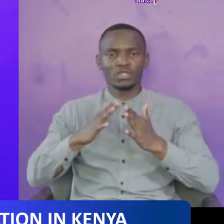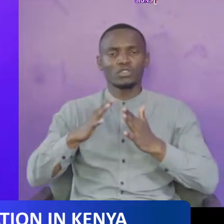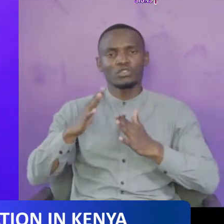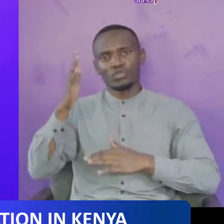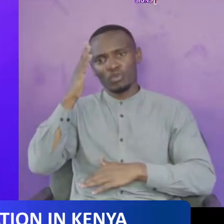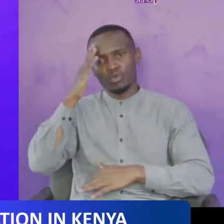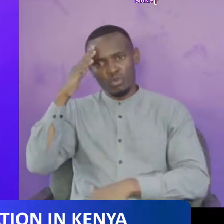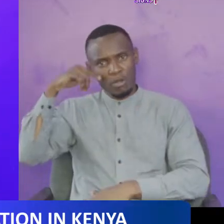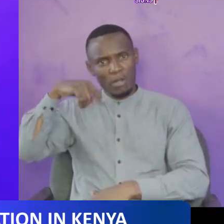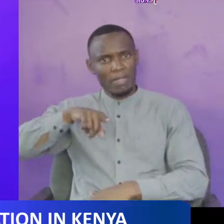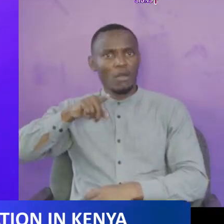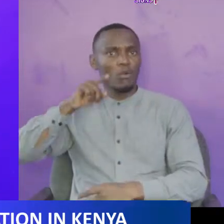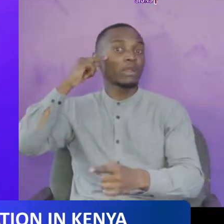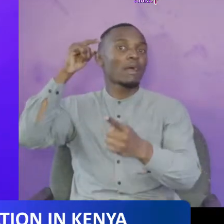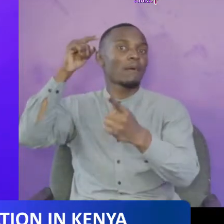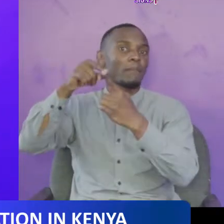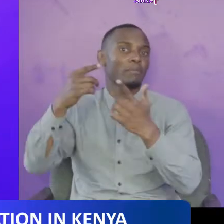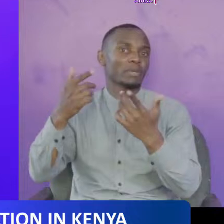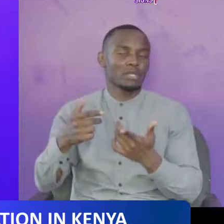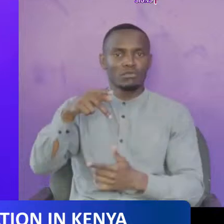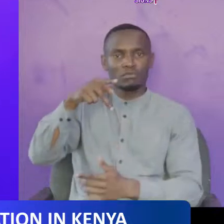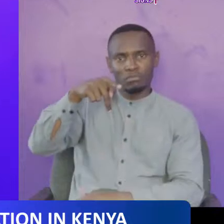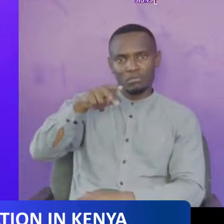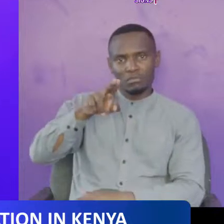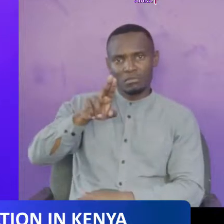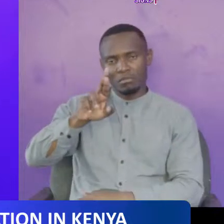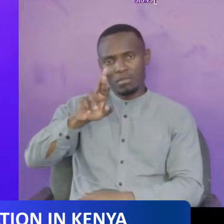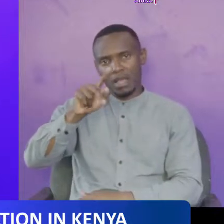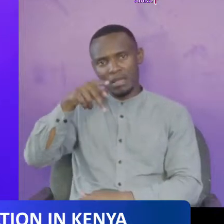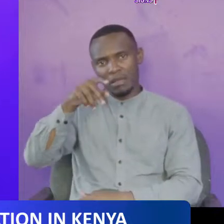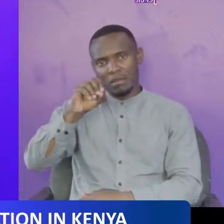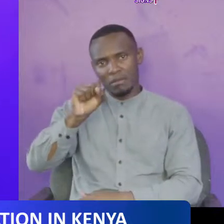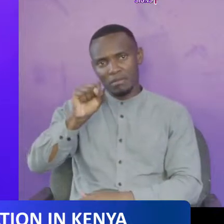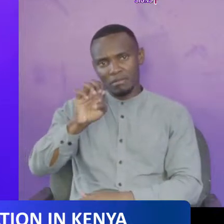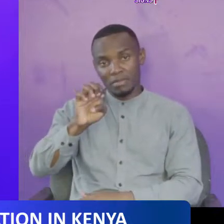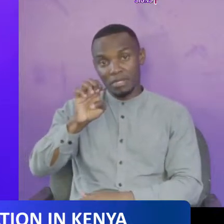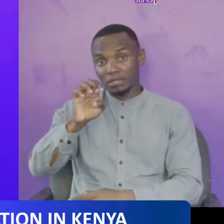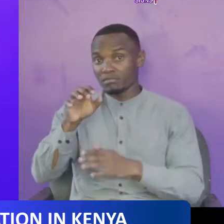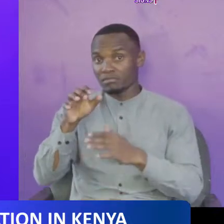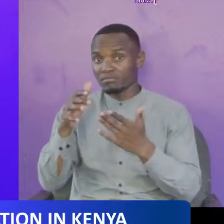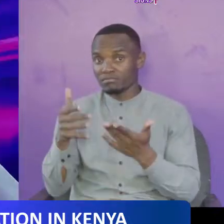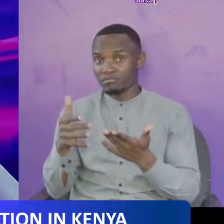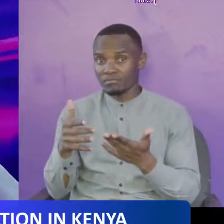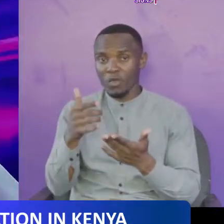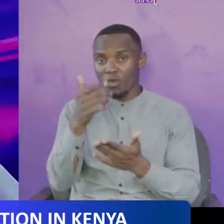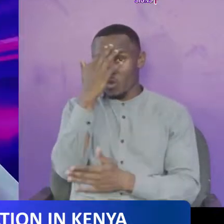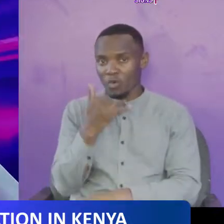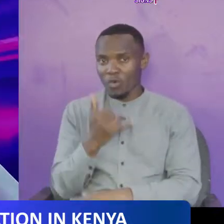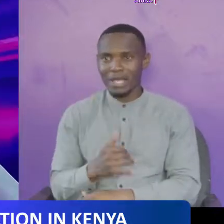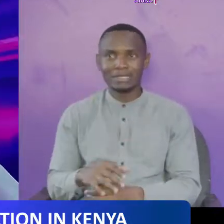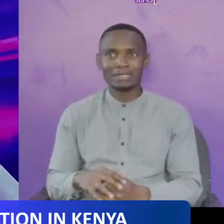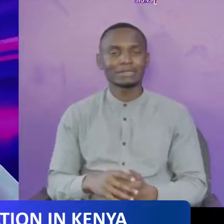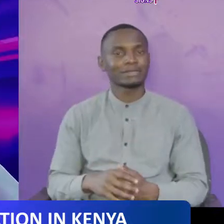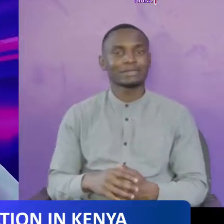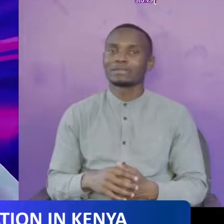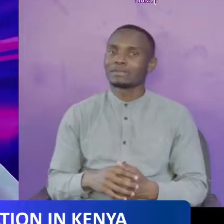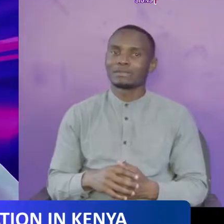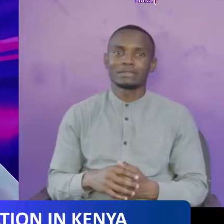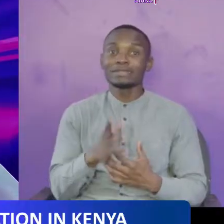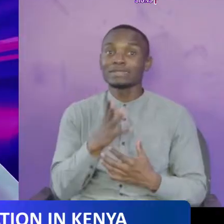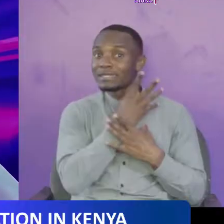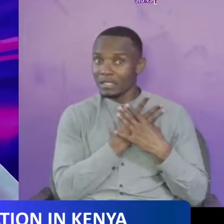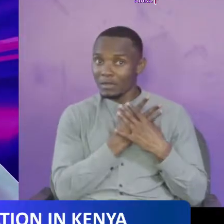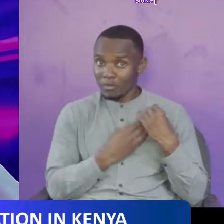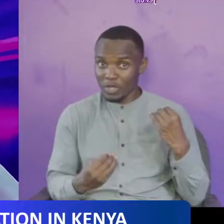Because it is grueling for somebody to be in school for 4 years, you graduate,